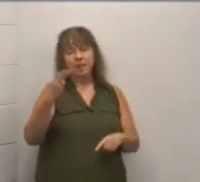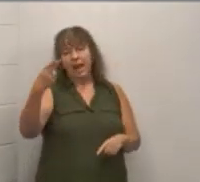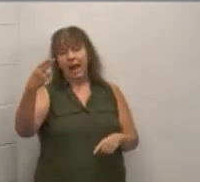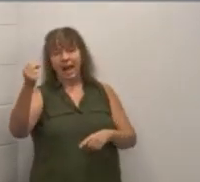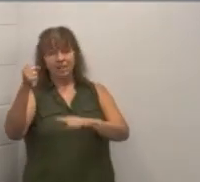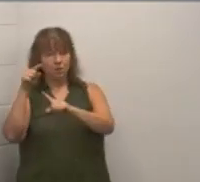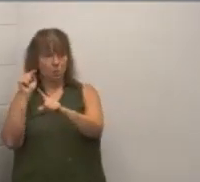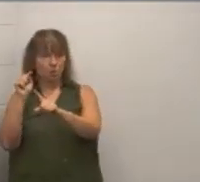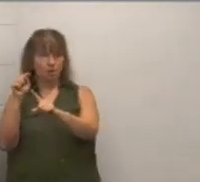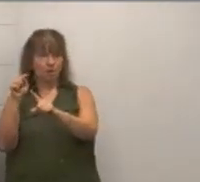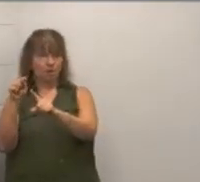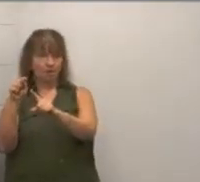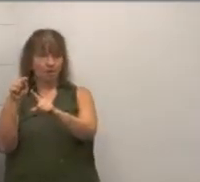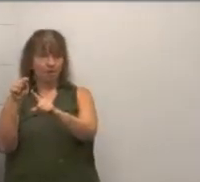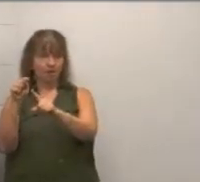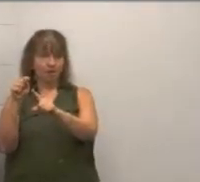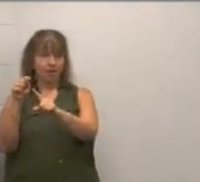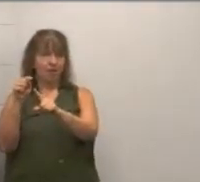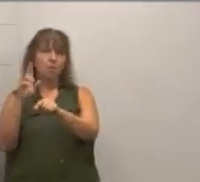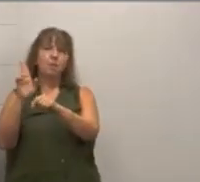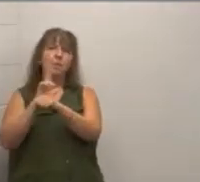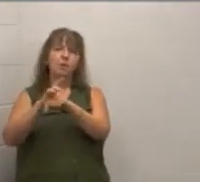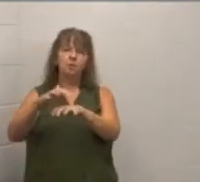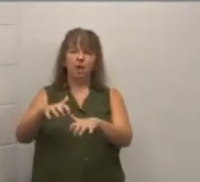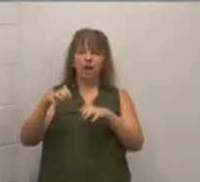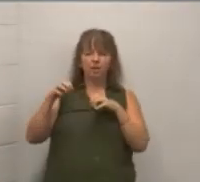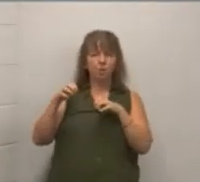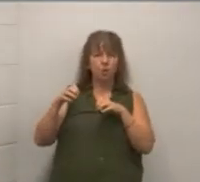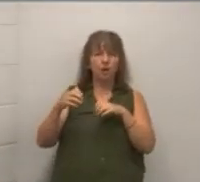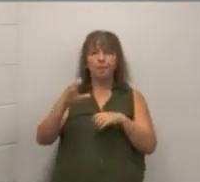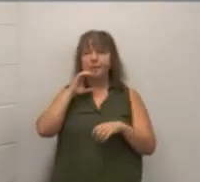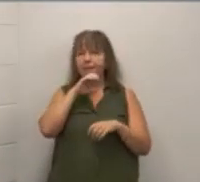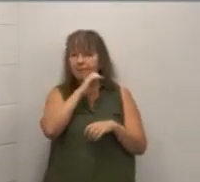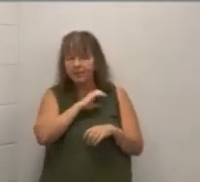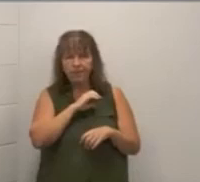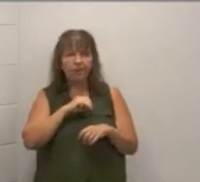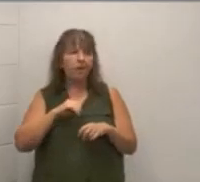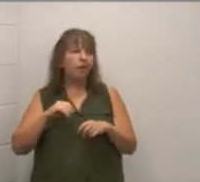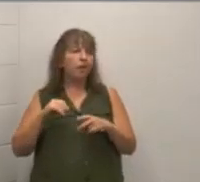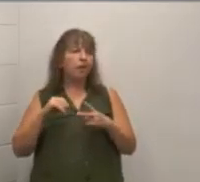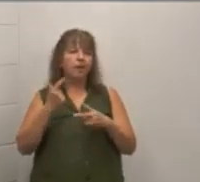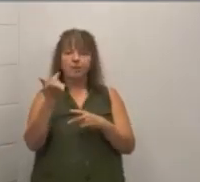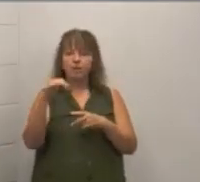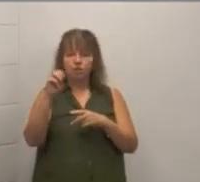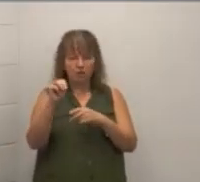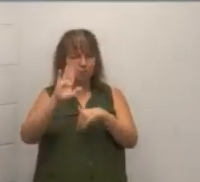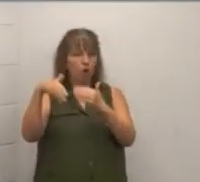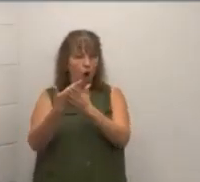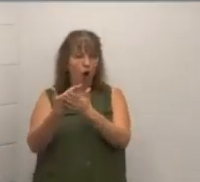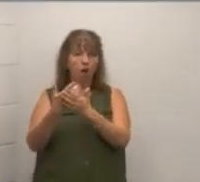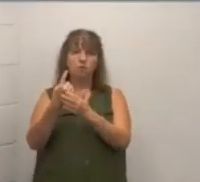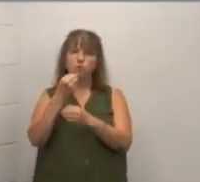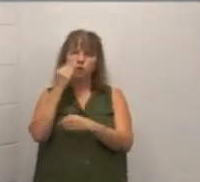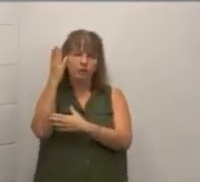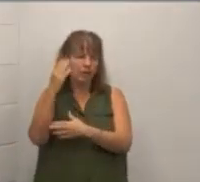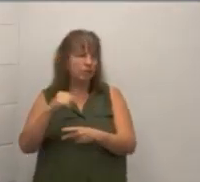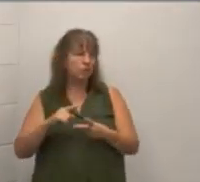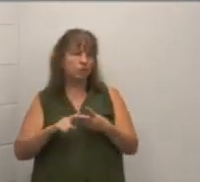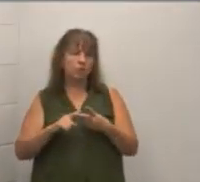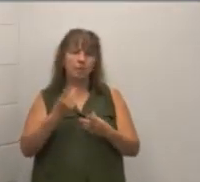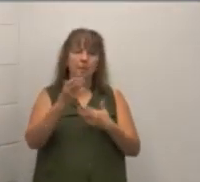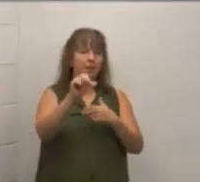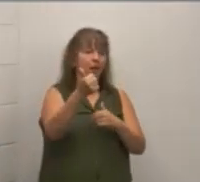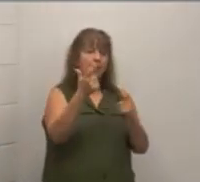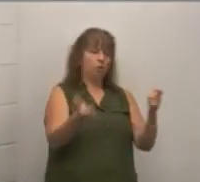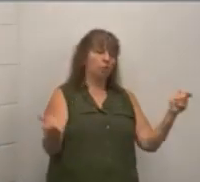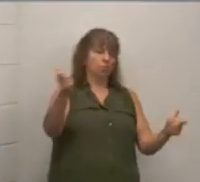level, we are planning on using the auditorium, the cafeteria, the gyms, and maybe one other large